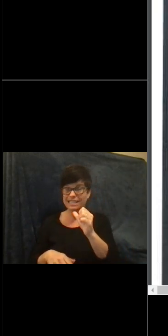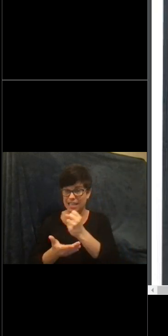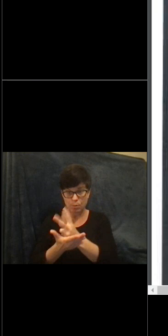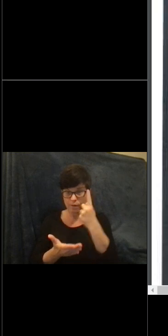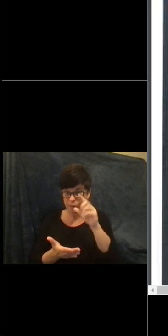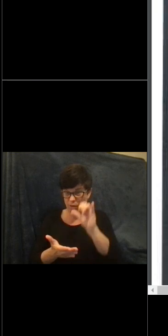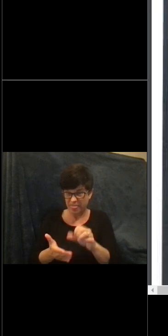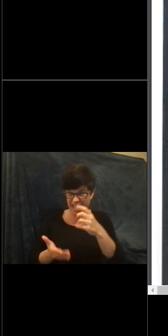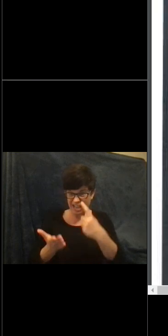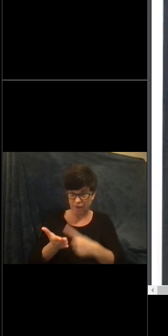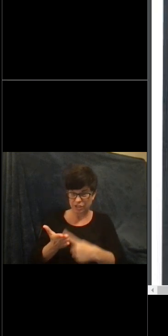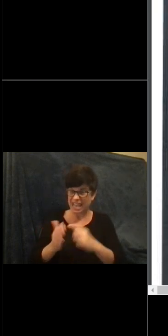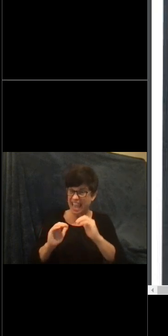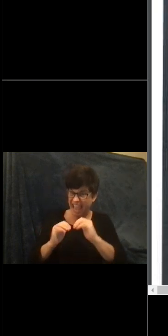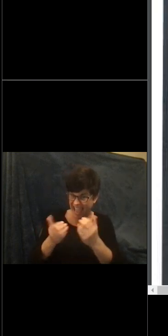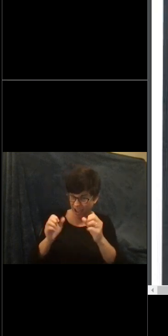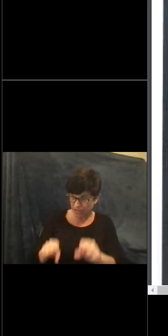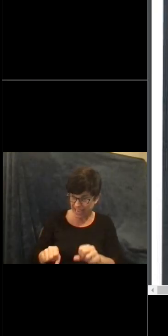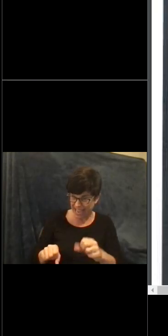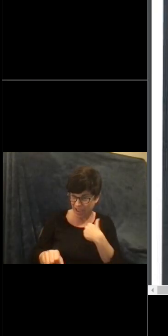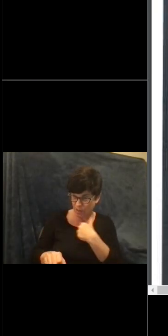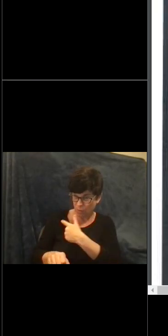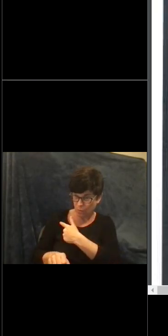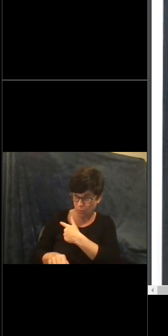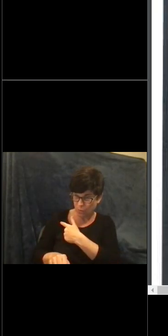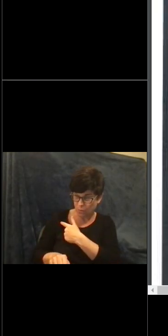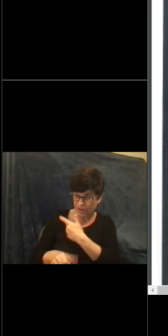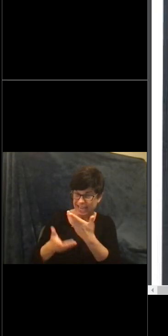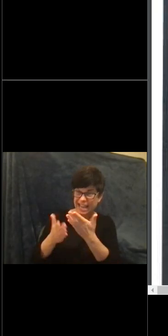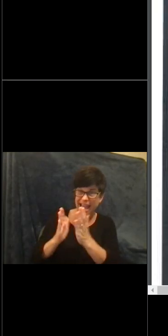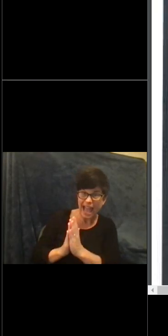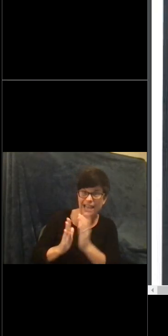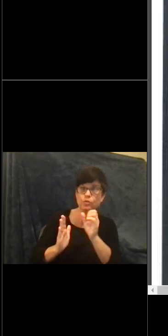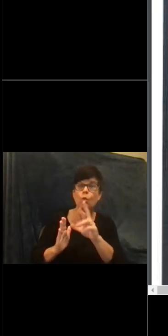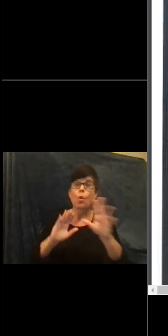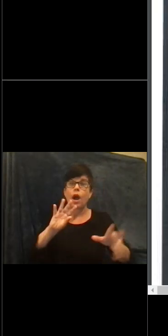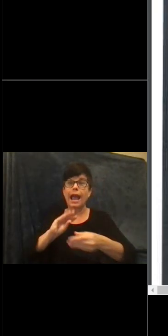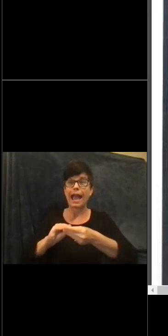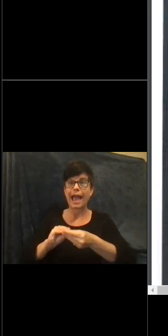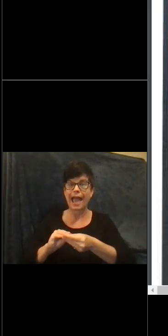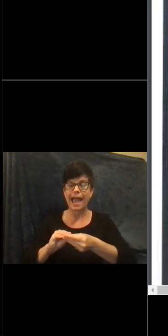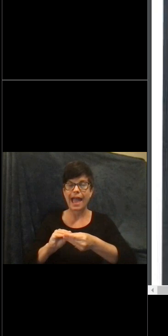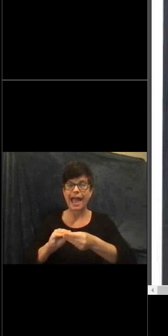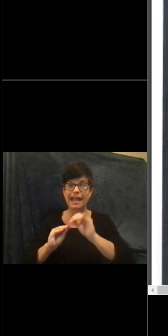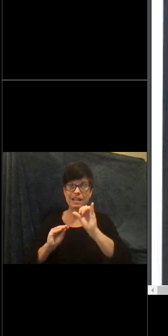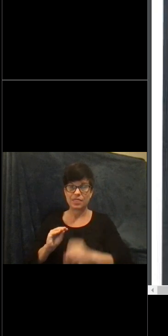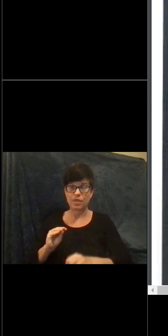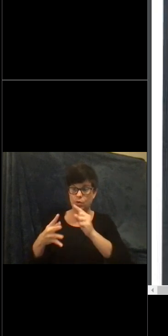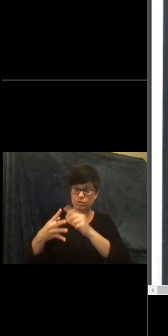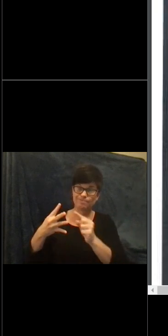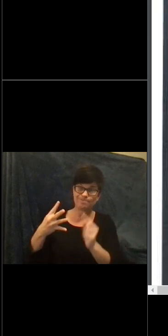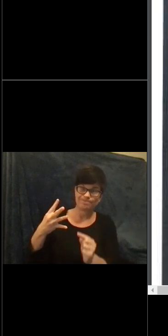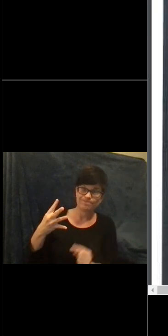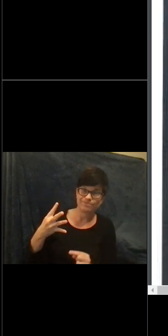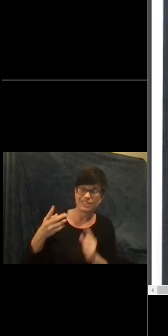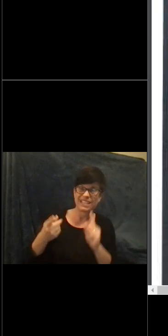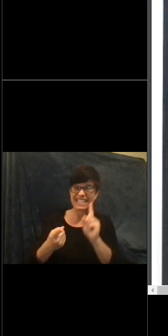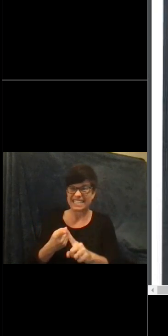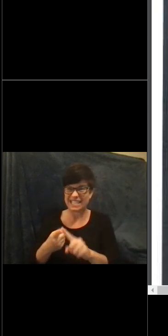we ask? How can we add as conditions of approval until we get to that meeting? And so that's kind of a